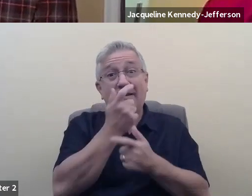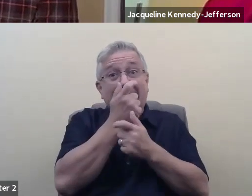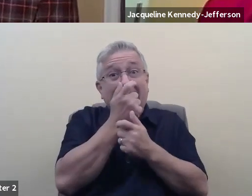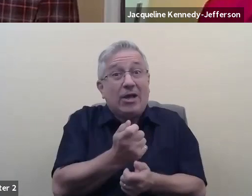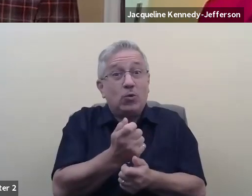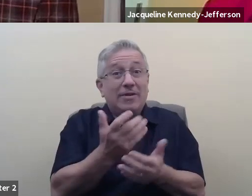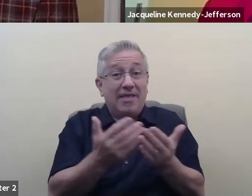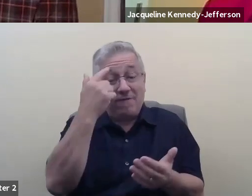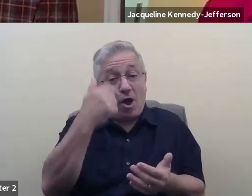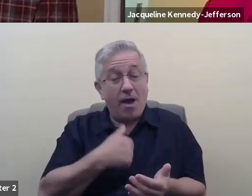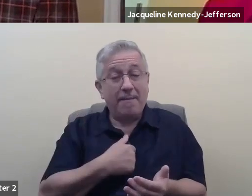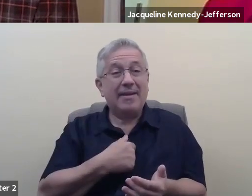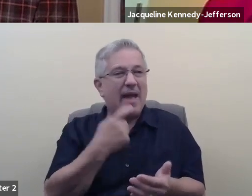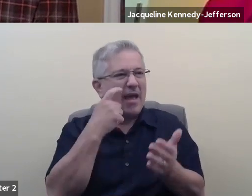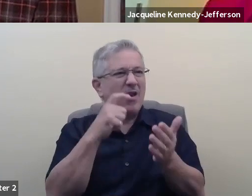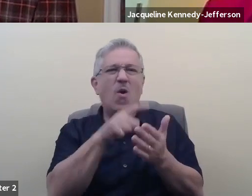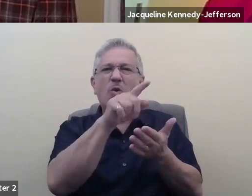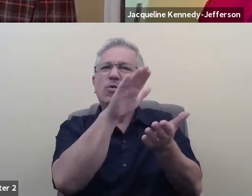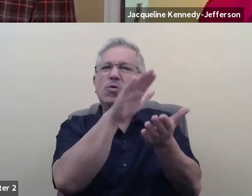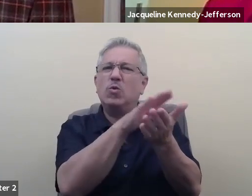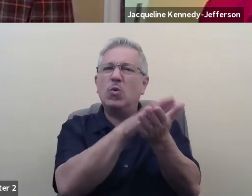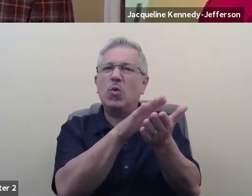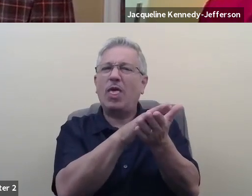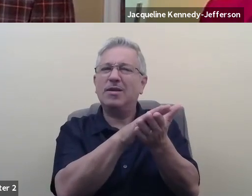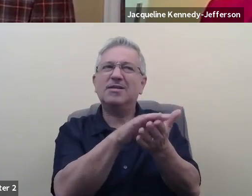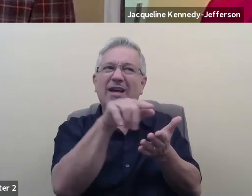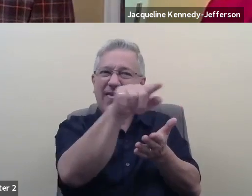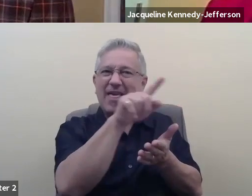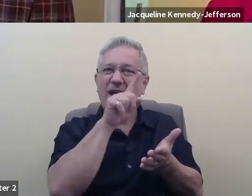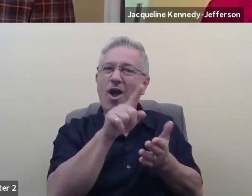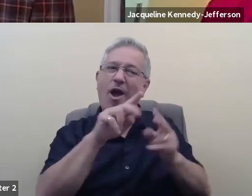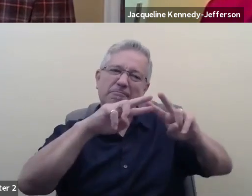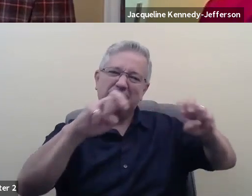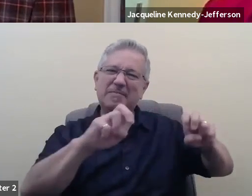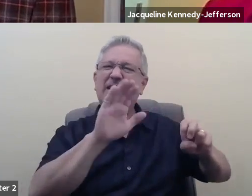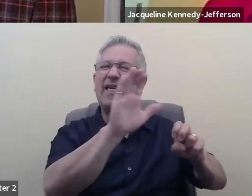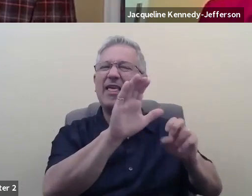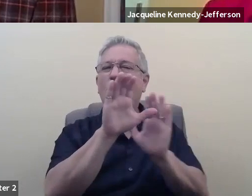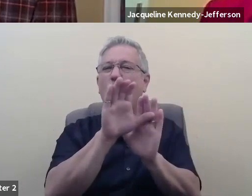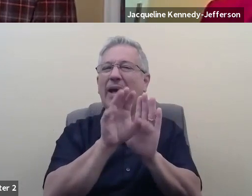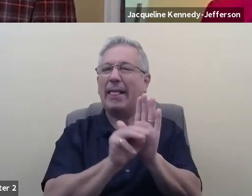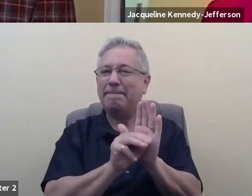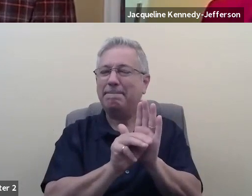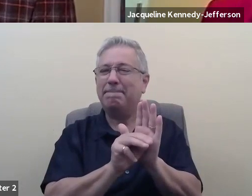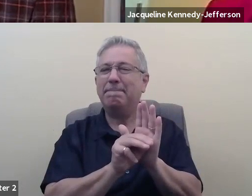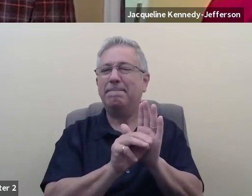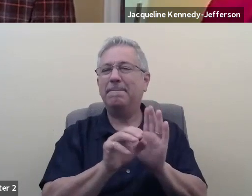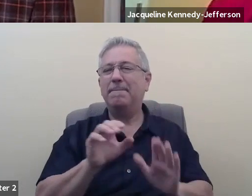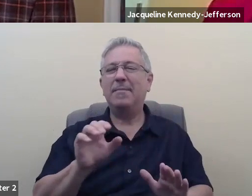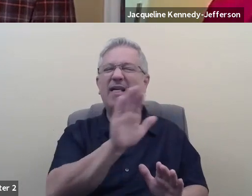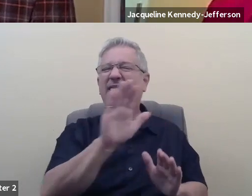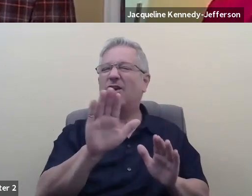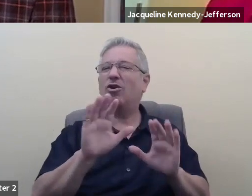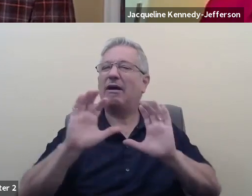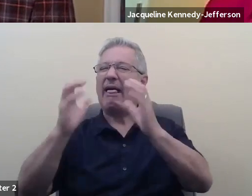schools and departments within schools are now examining their own curriculum, right? Every Friday, I think about our music